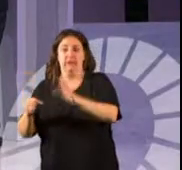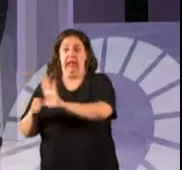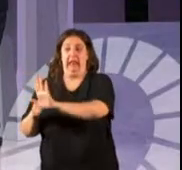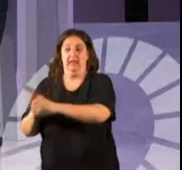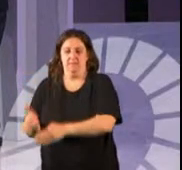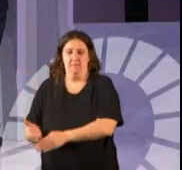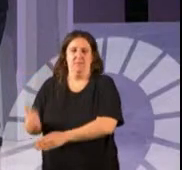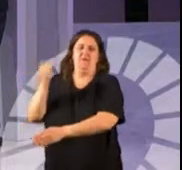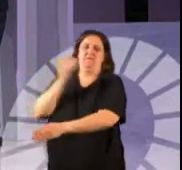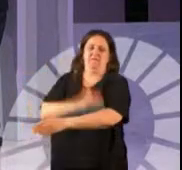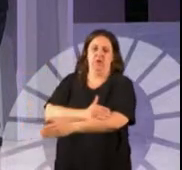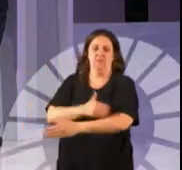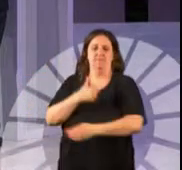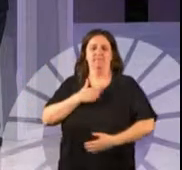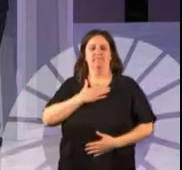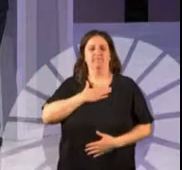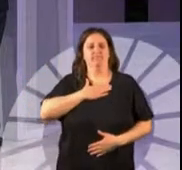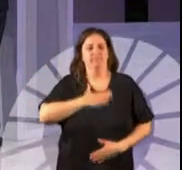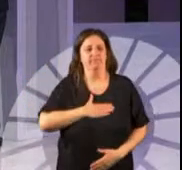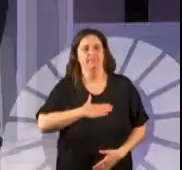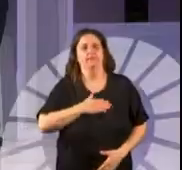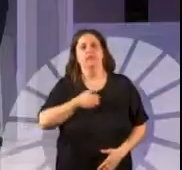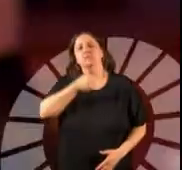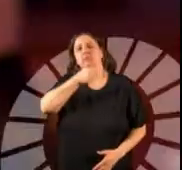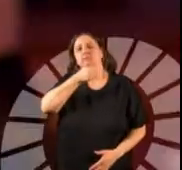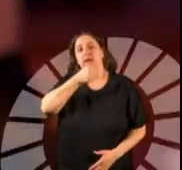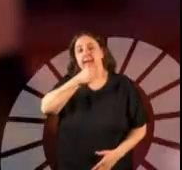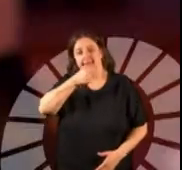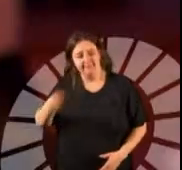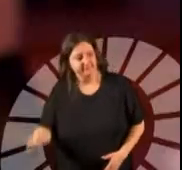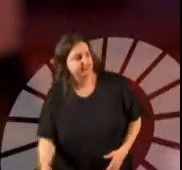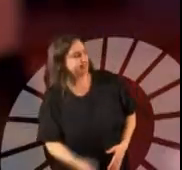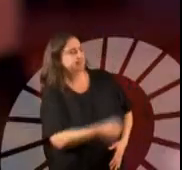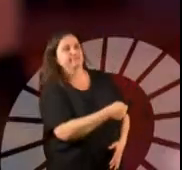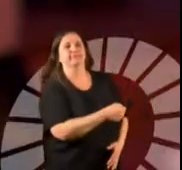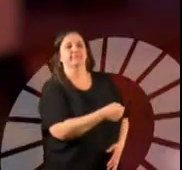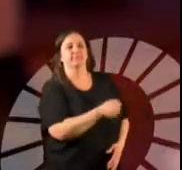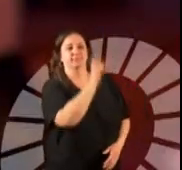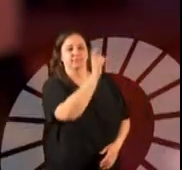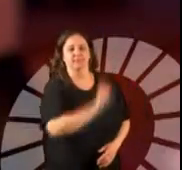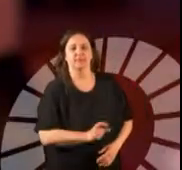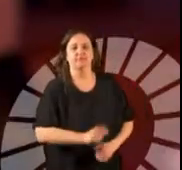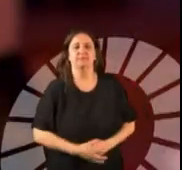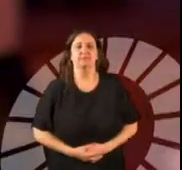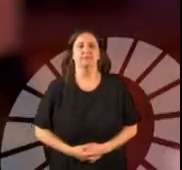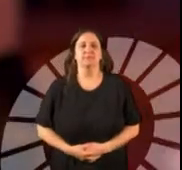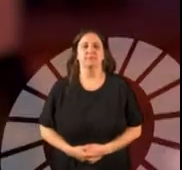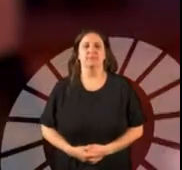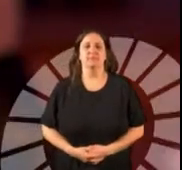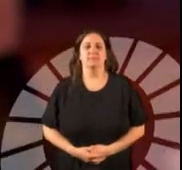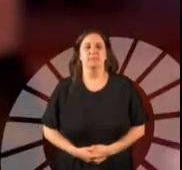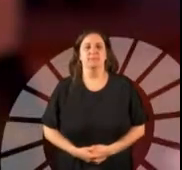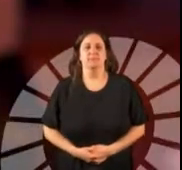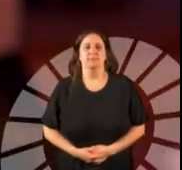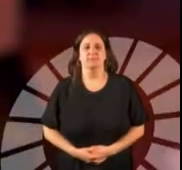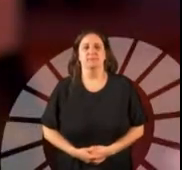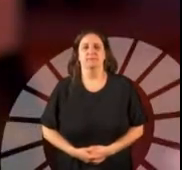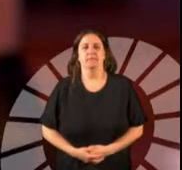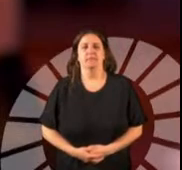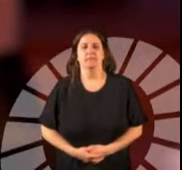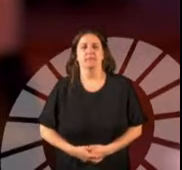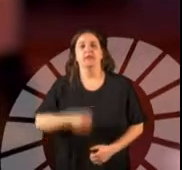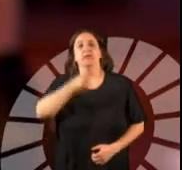and before we go into the various themes, I will We will hear from two generations